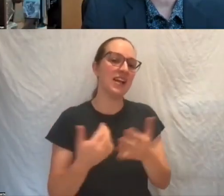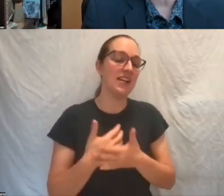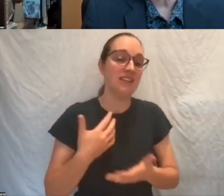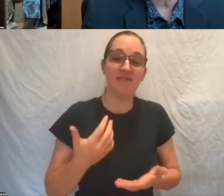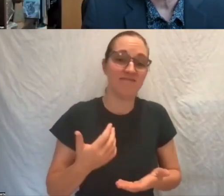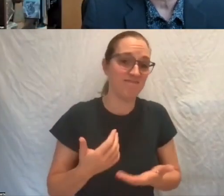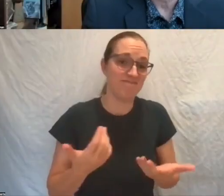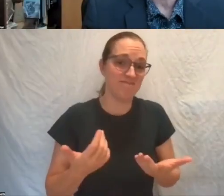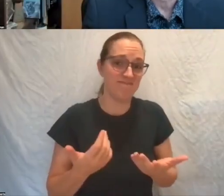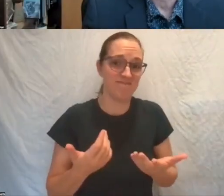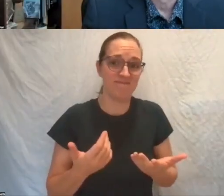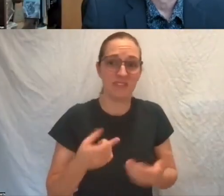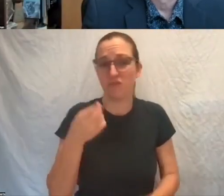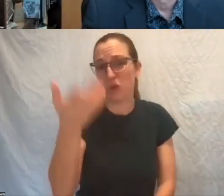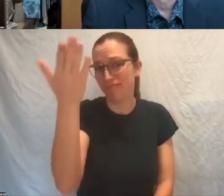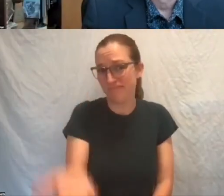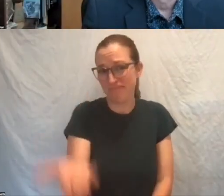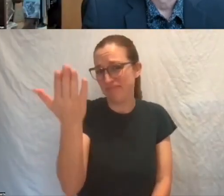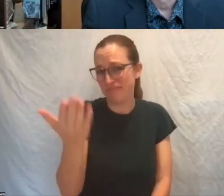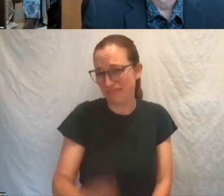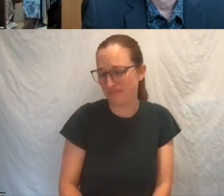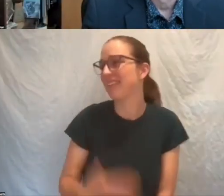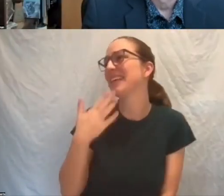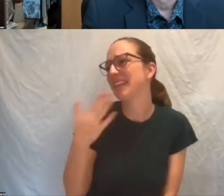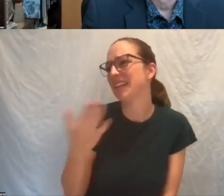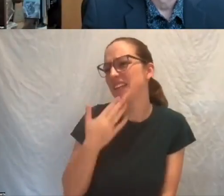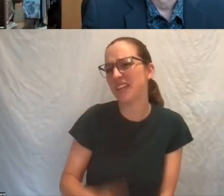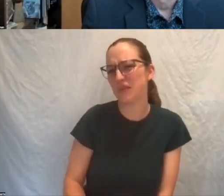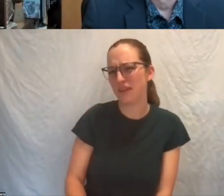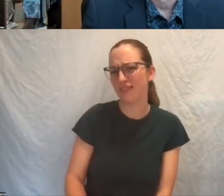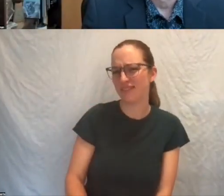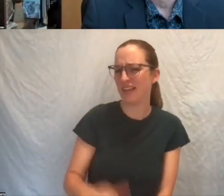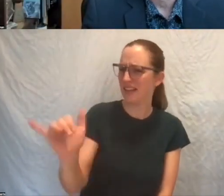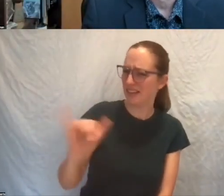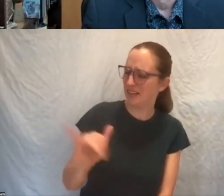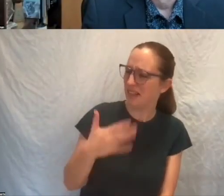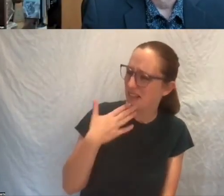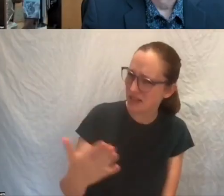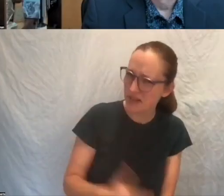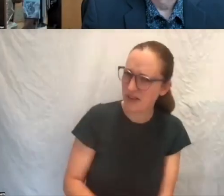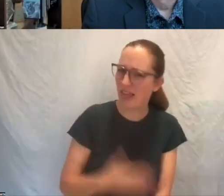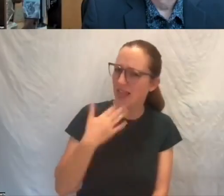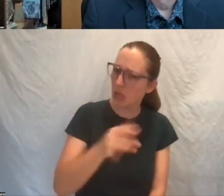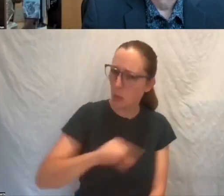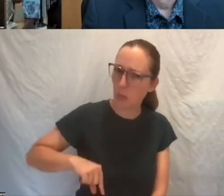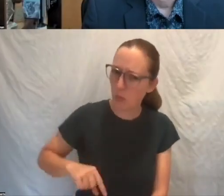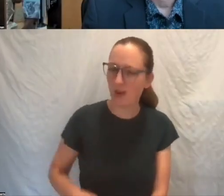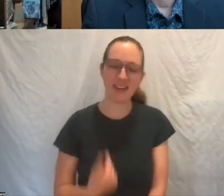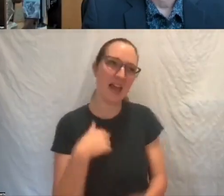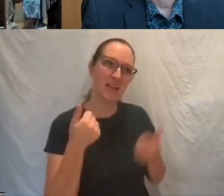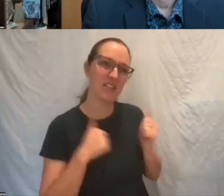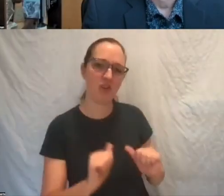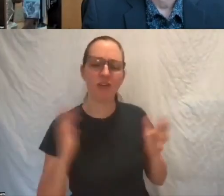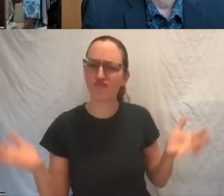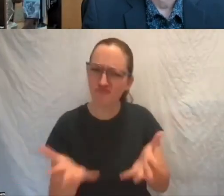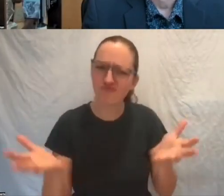doing what you do, being you. Of course. You too, Queen. You too. I try. Always encouraging